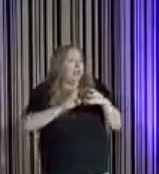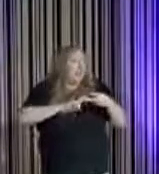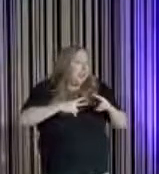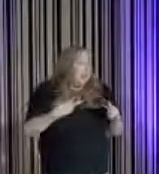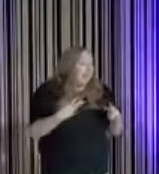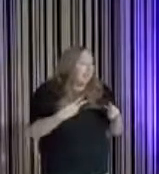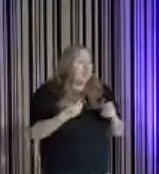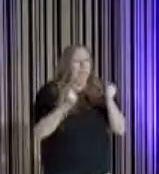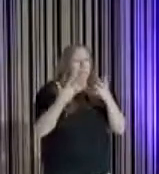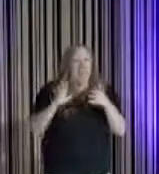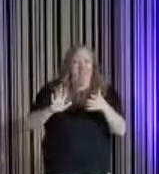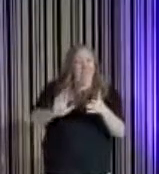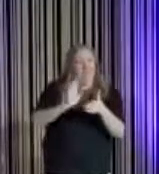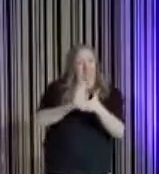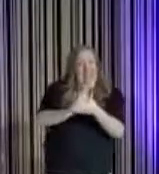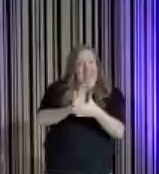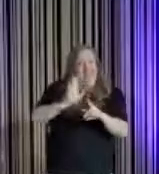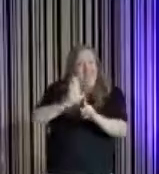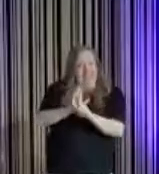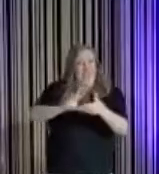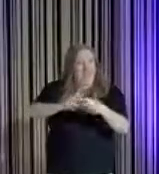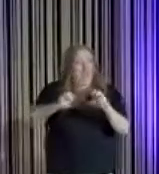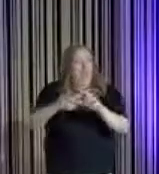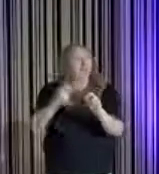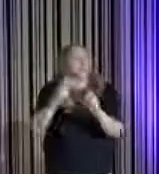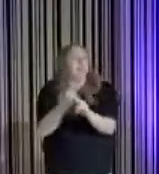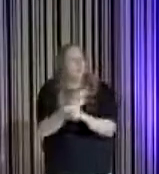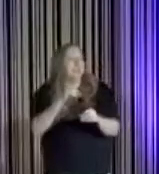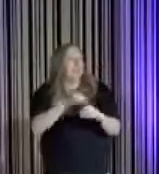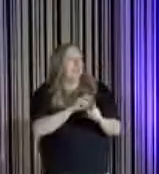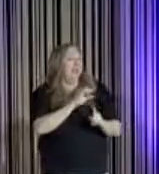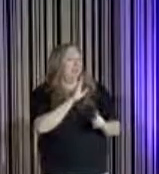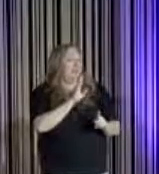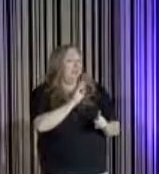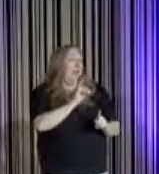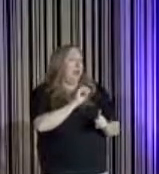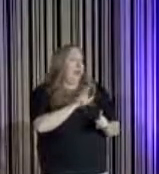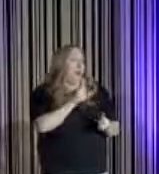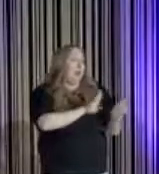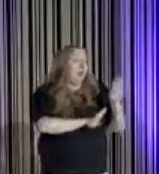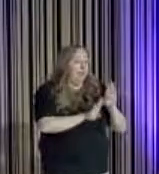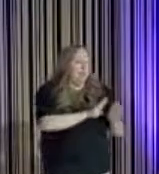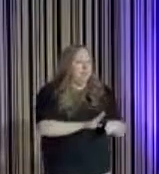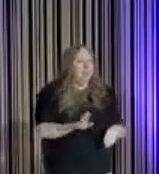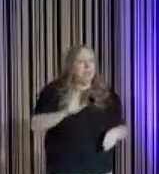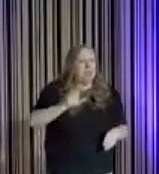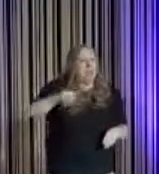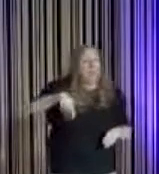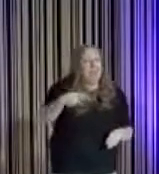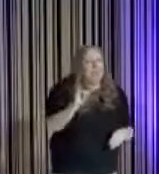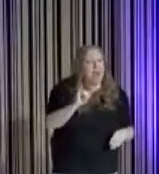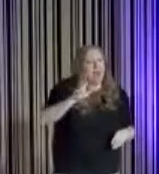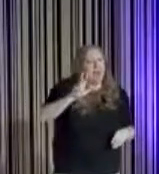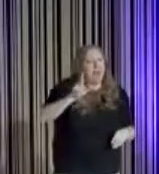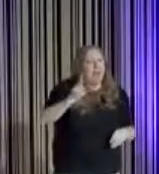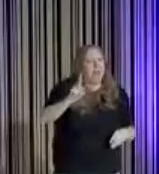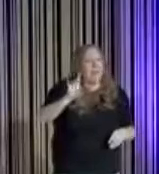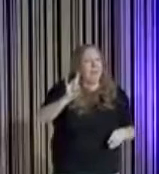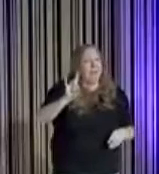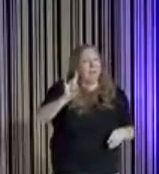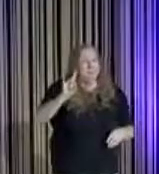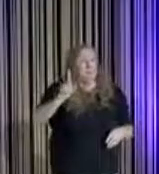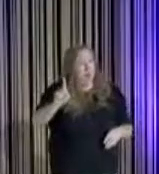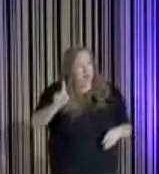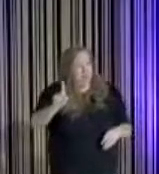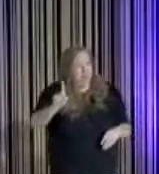in molecular biology. You've probably not heard of 538.1, but this is the third most abundant virus